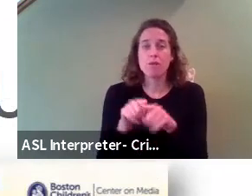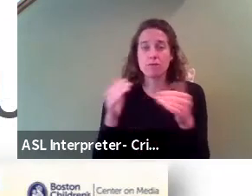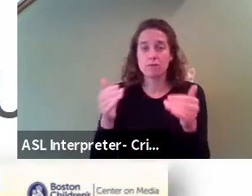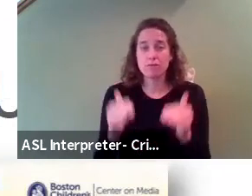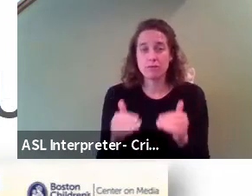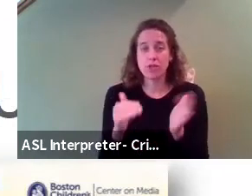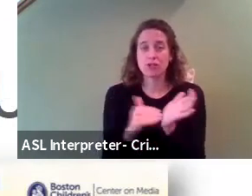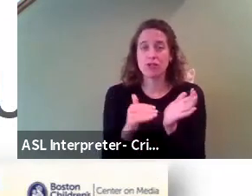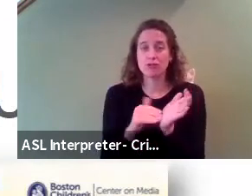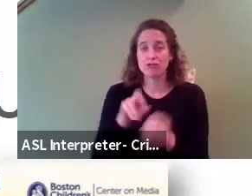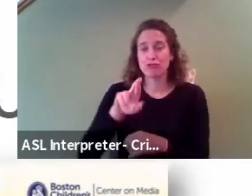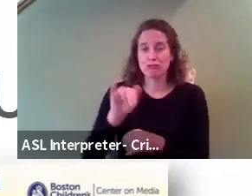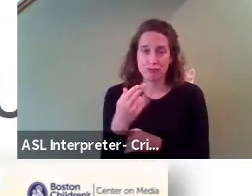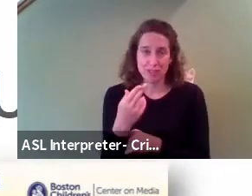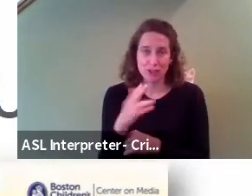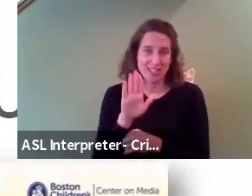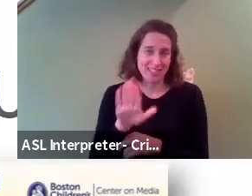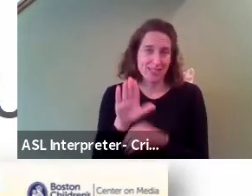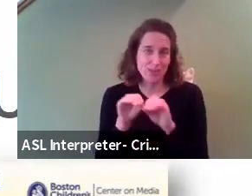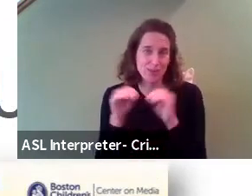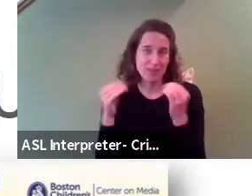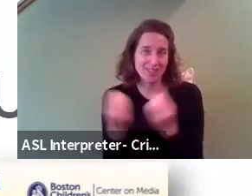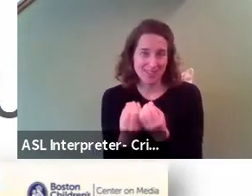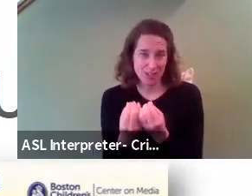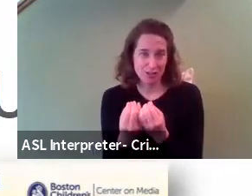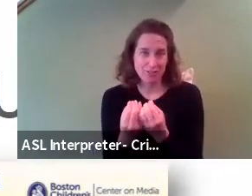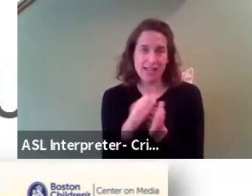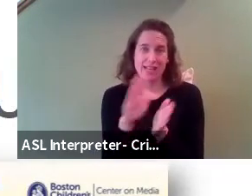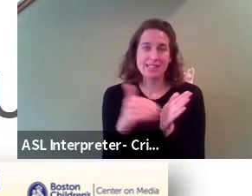Rich's organization, the Center on Media and Child Health at